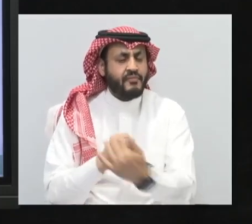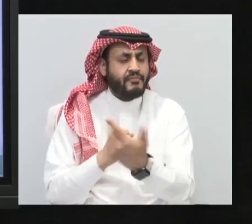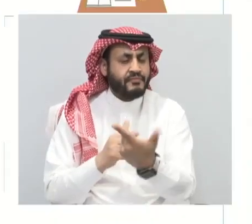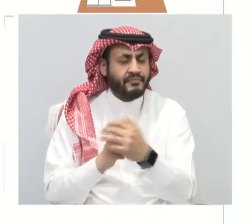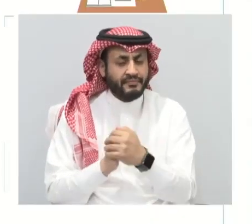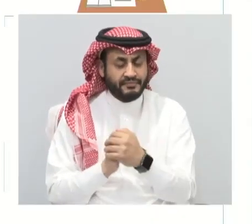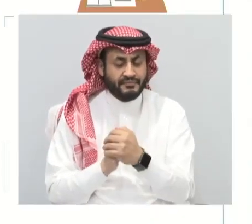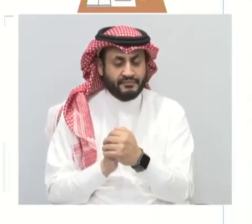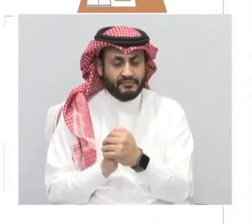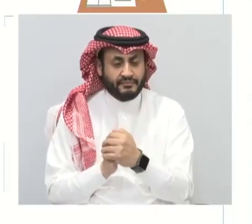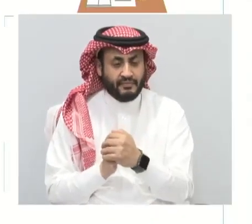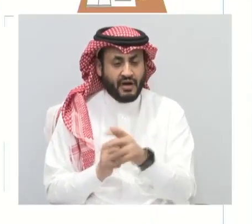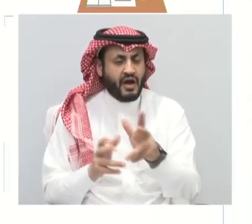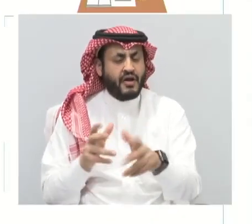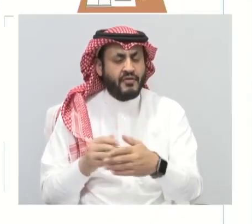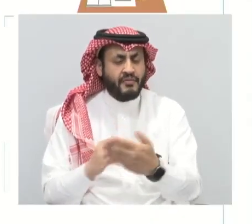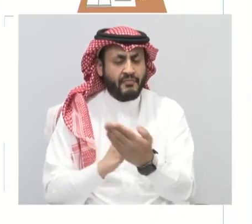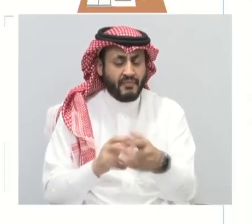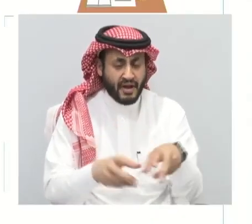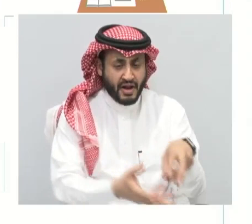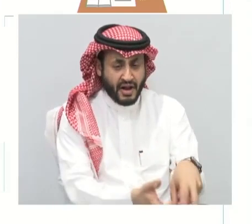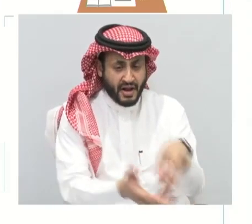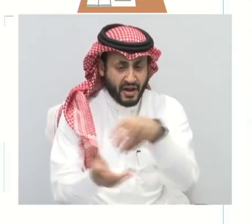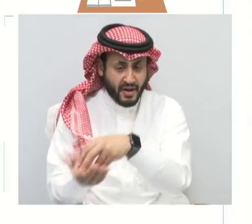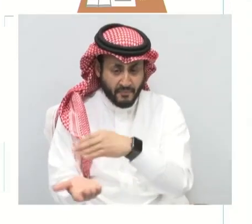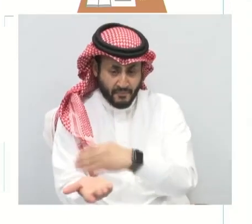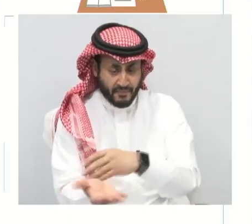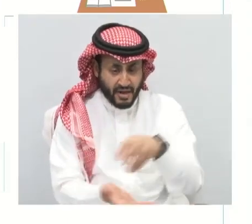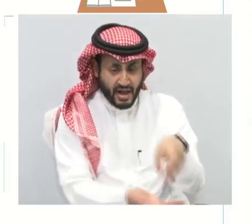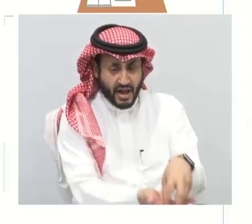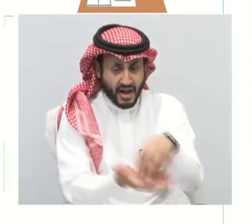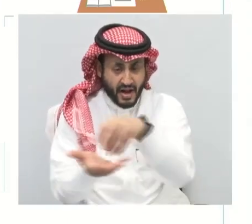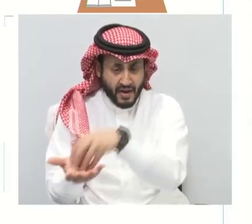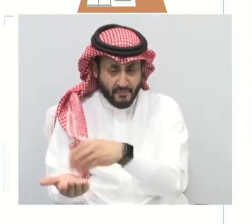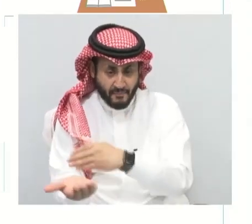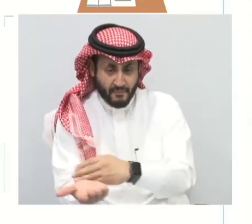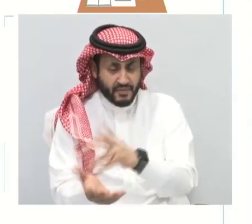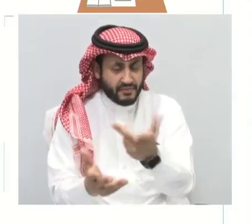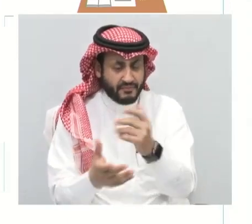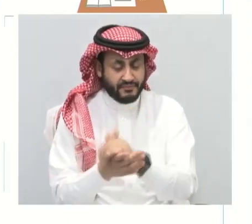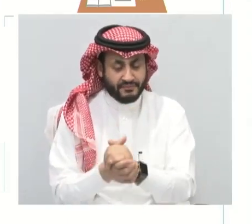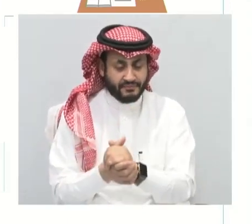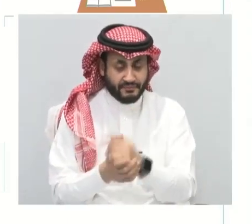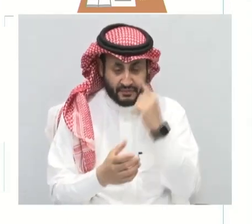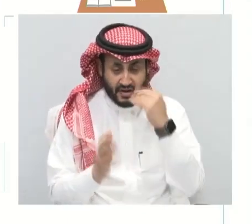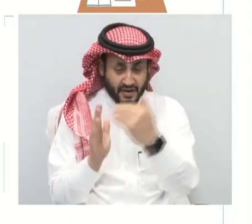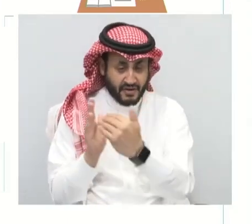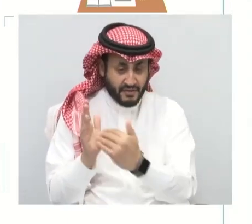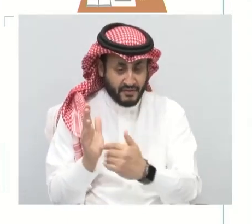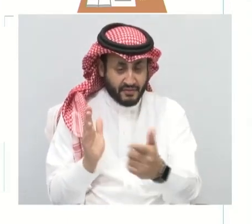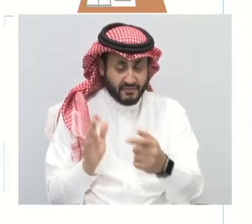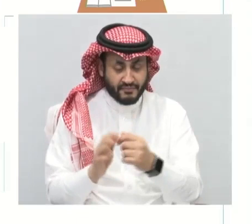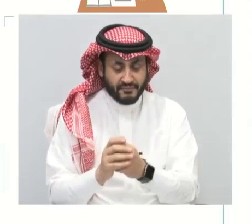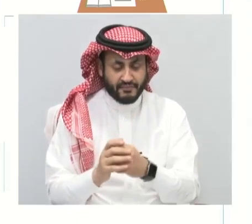going to study here how to report messages. Okay, let's read the instructions here. Listen to